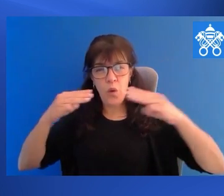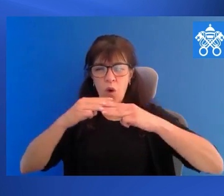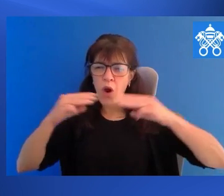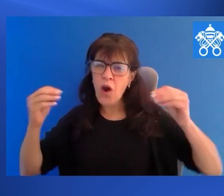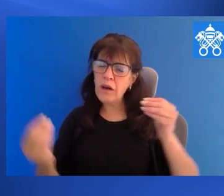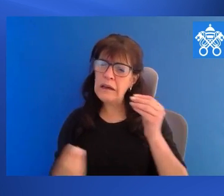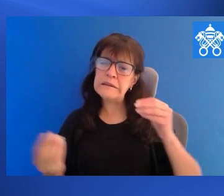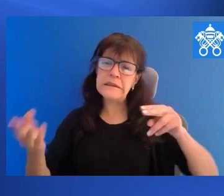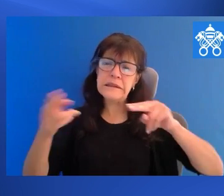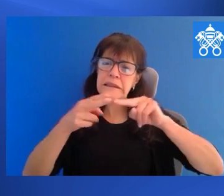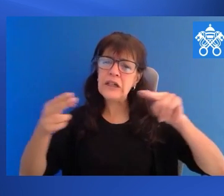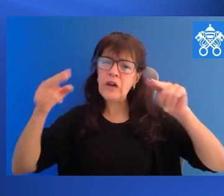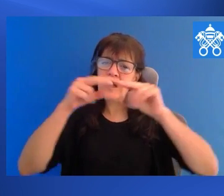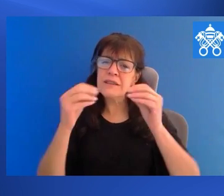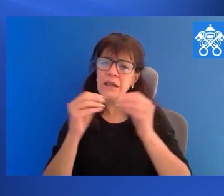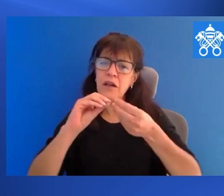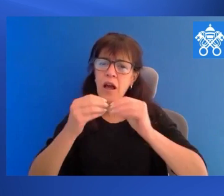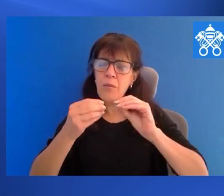and hearers of your word.